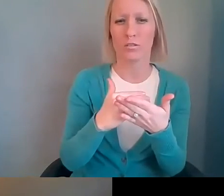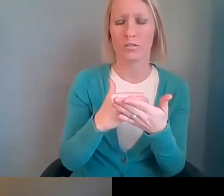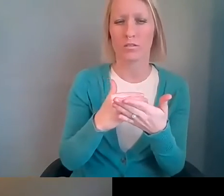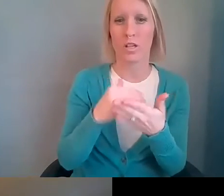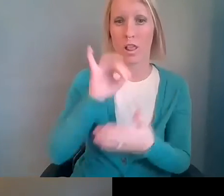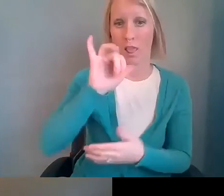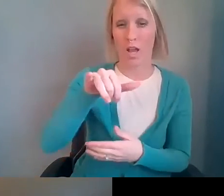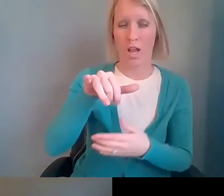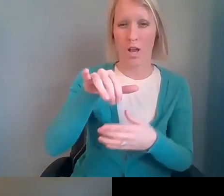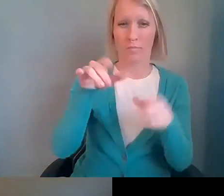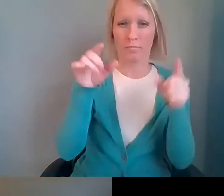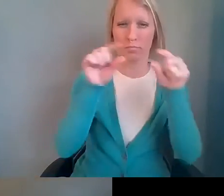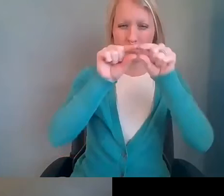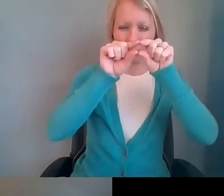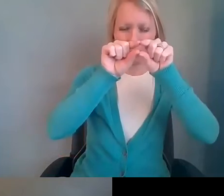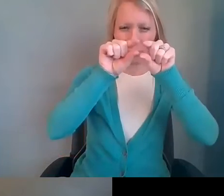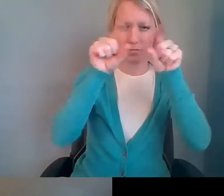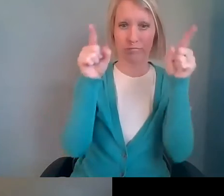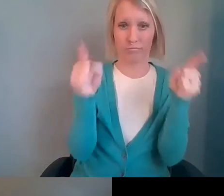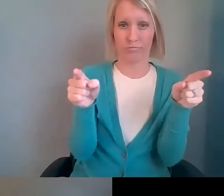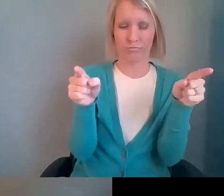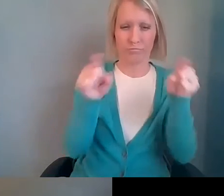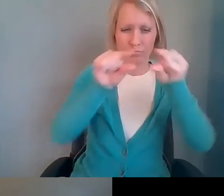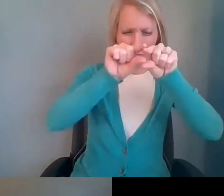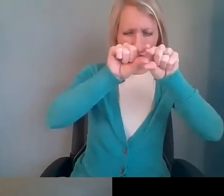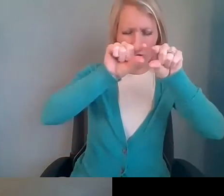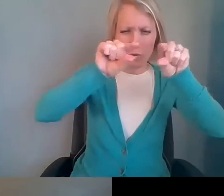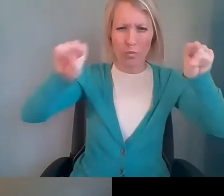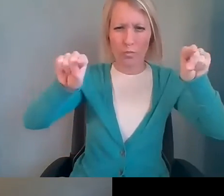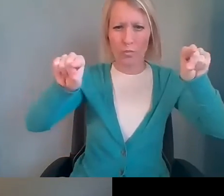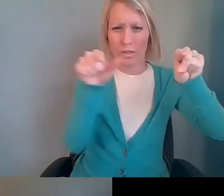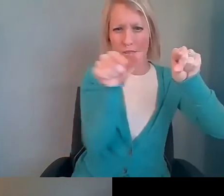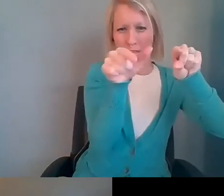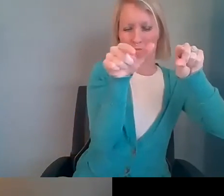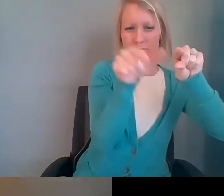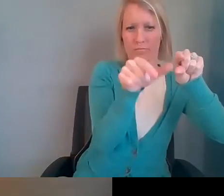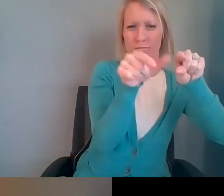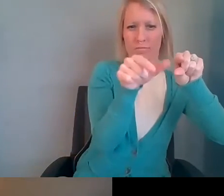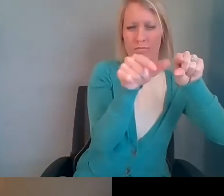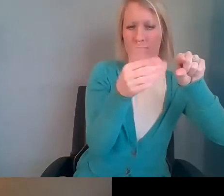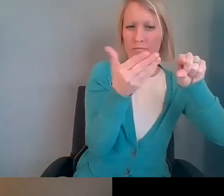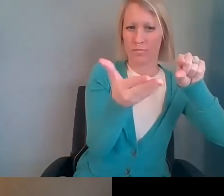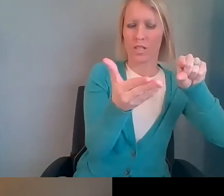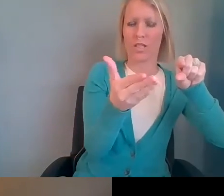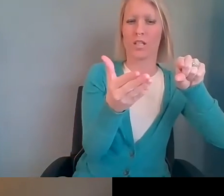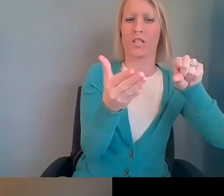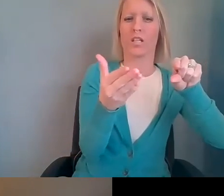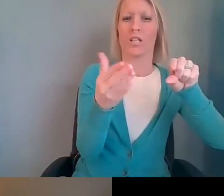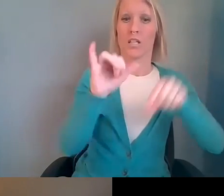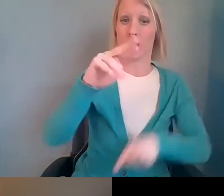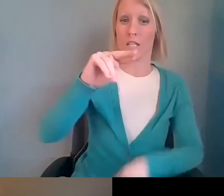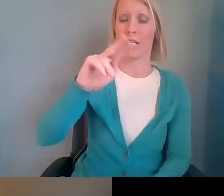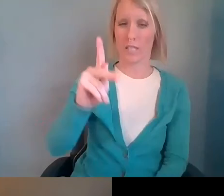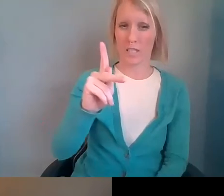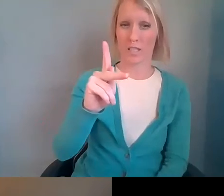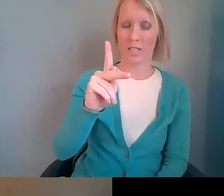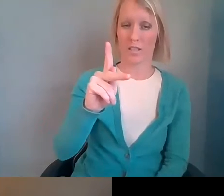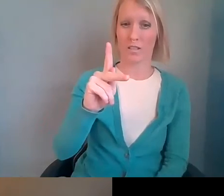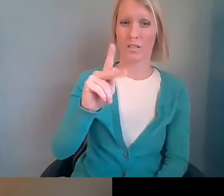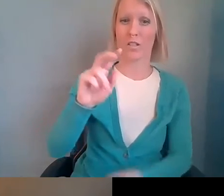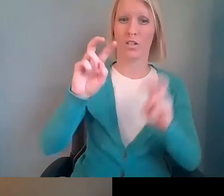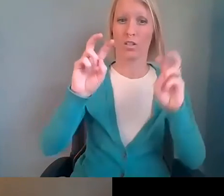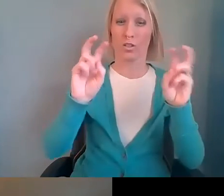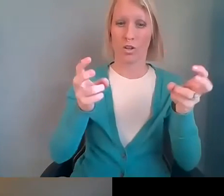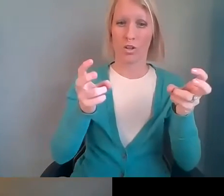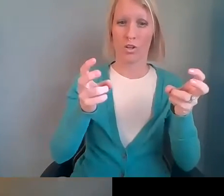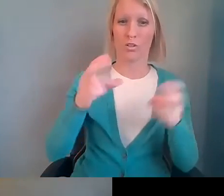it? The ink is inside here. This is a chamber. And then it flows through this feeder. This is called a